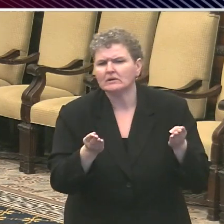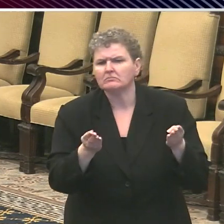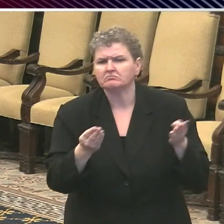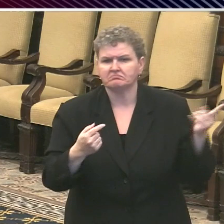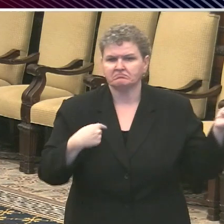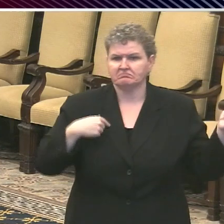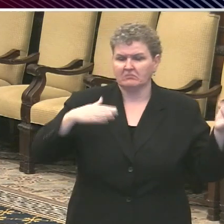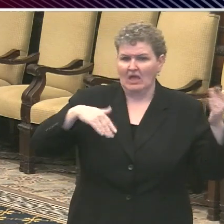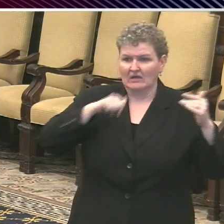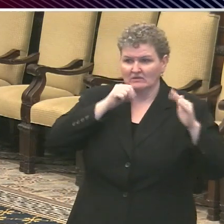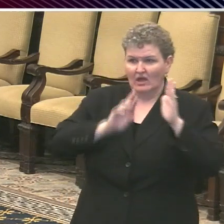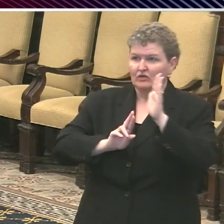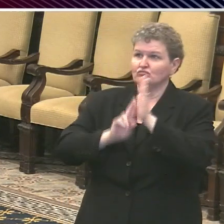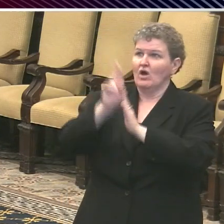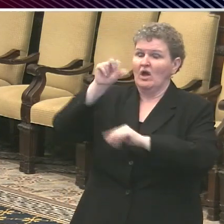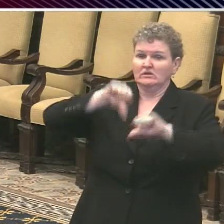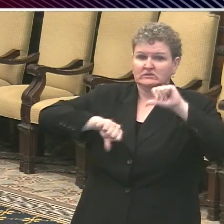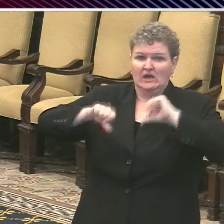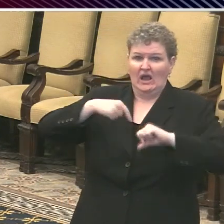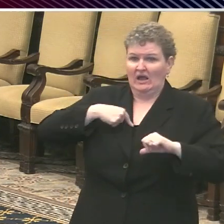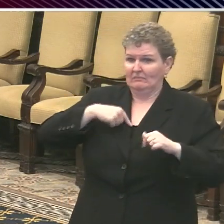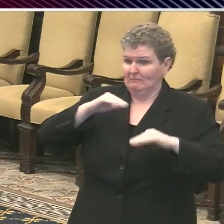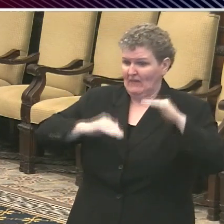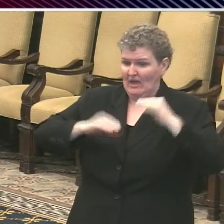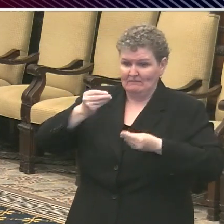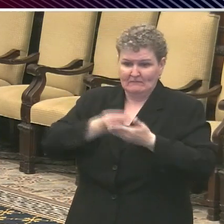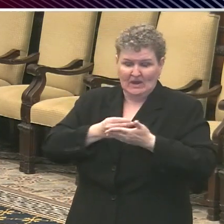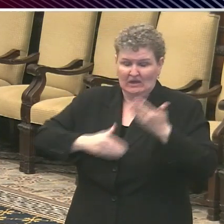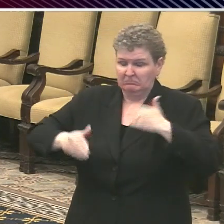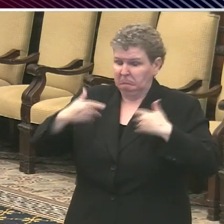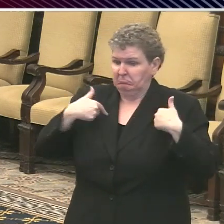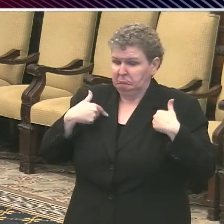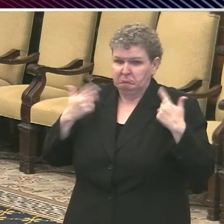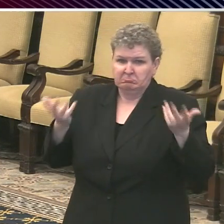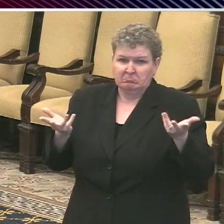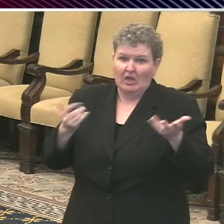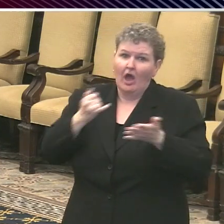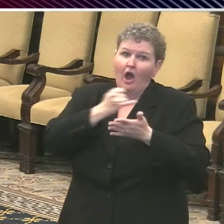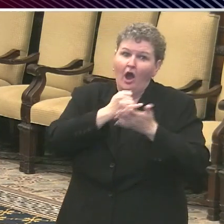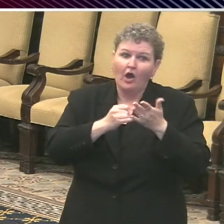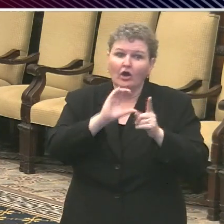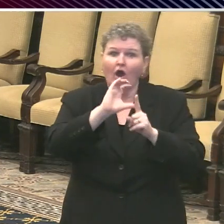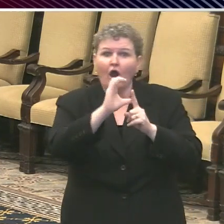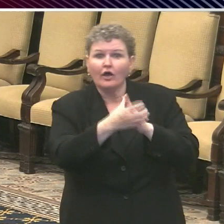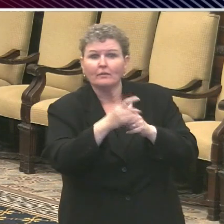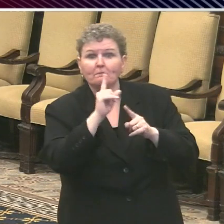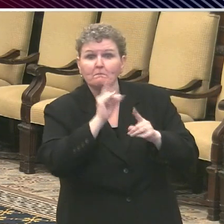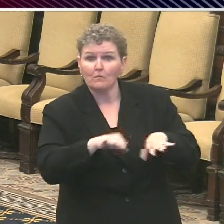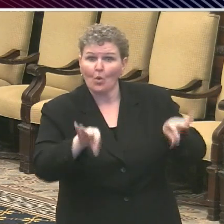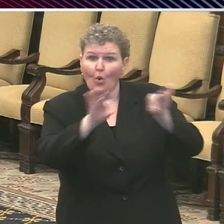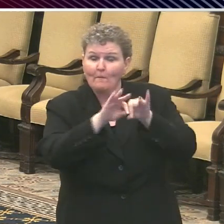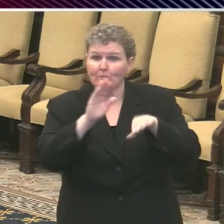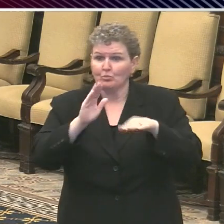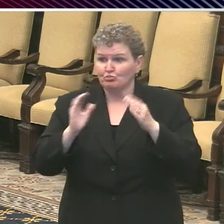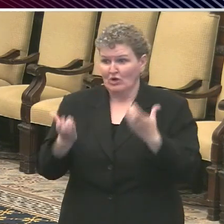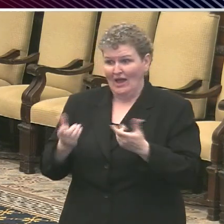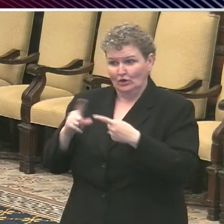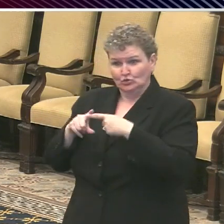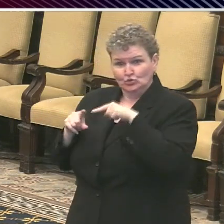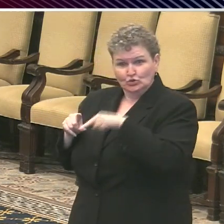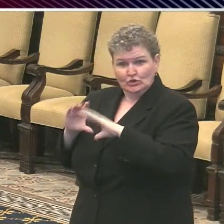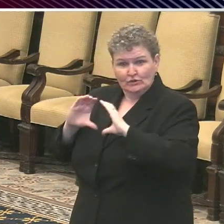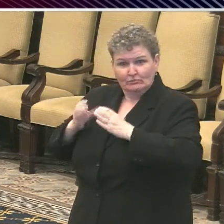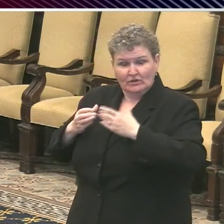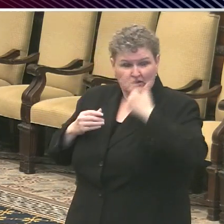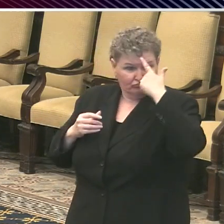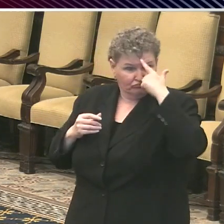up, and they have to add up to a balanced budget. And if you think that arts and culture are more important than some other area, then that's the will of council, and there's